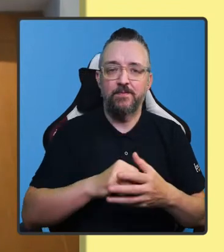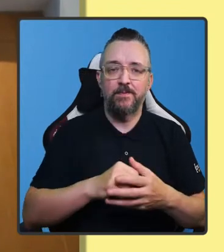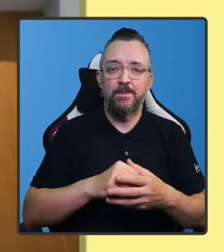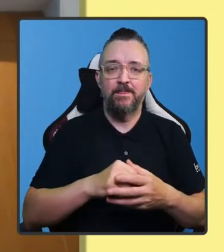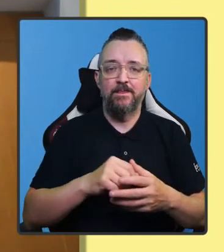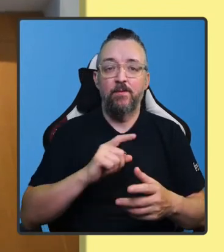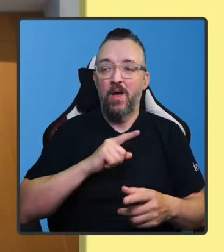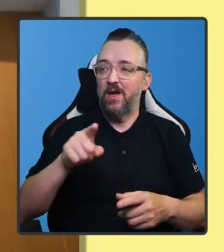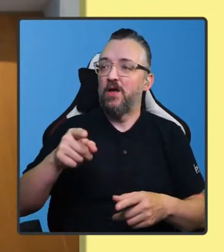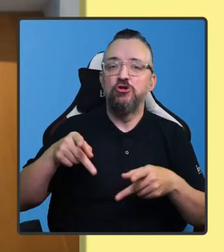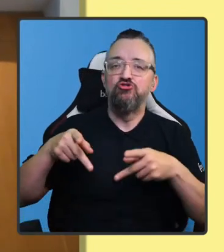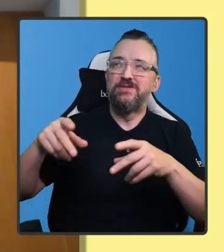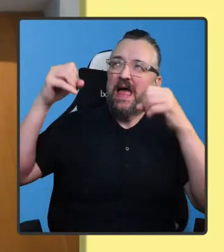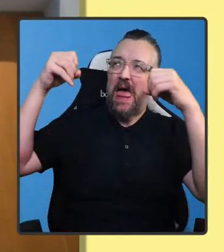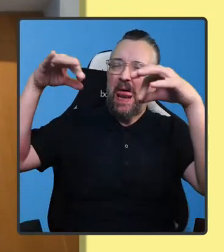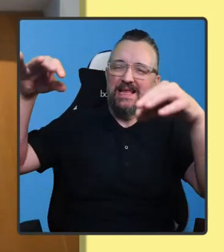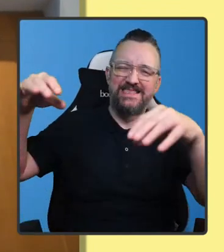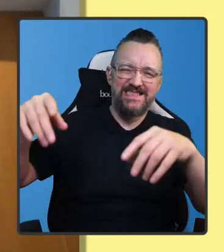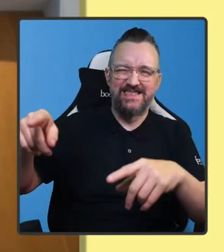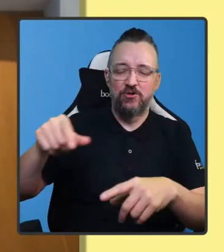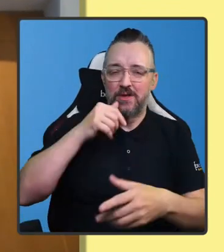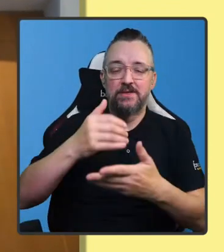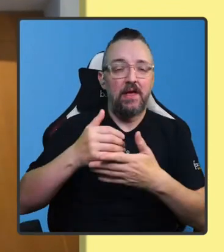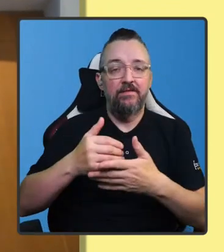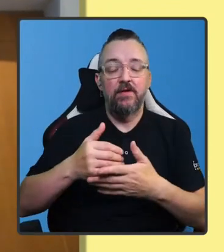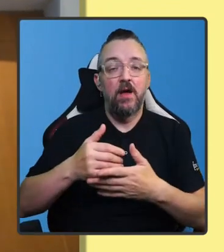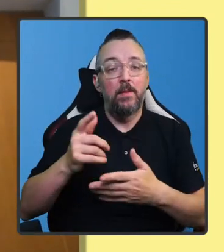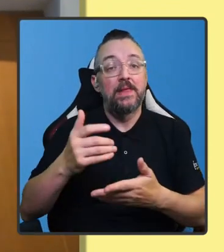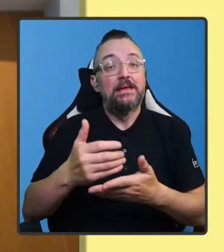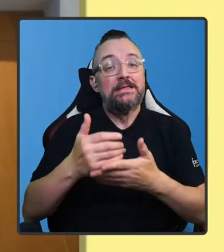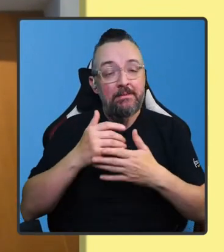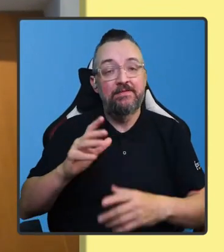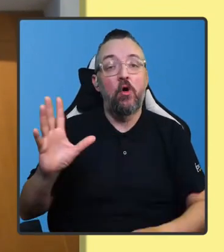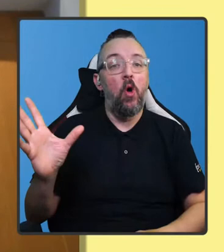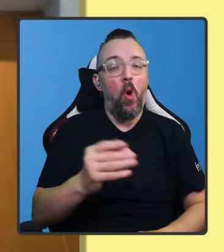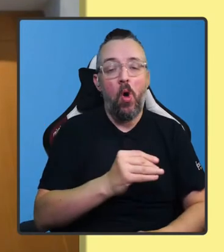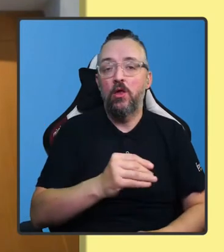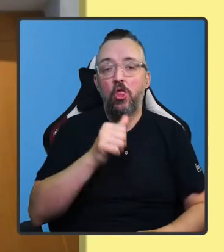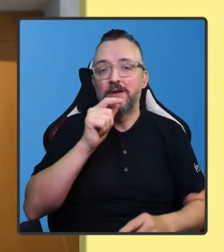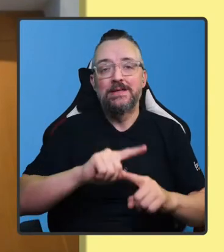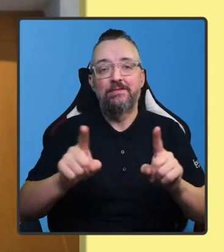because safety is genuinely for everyone, and there is no difference